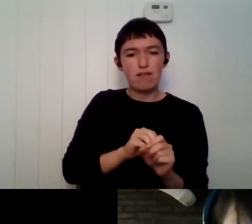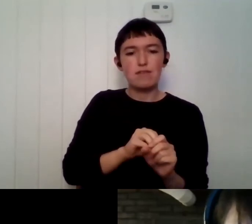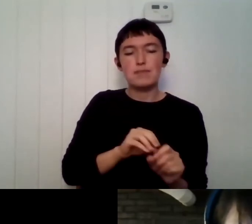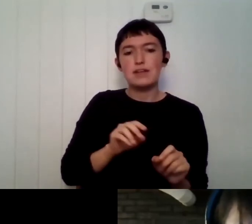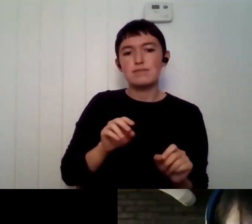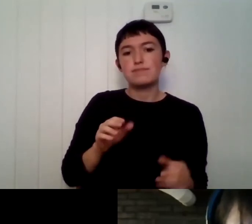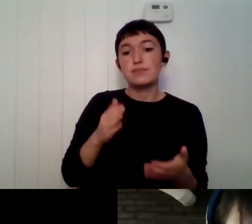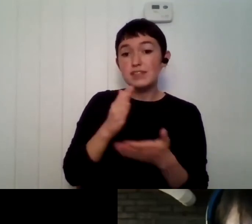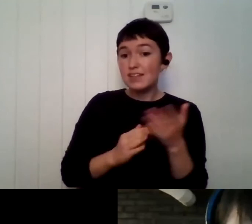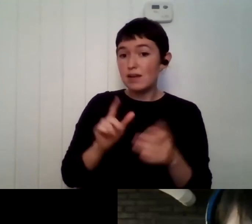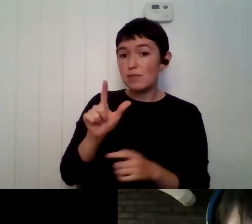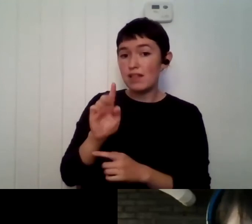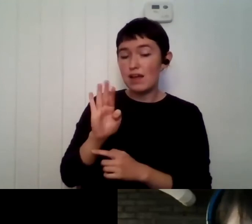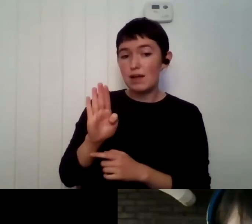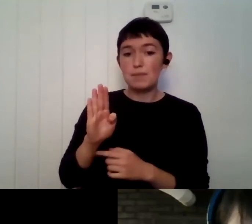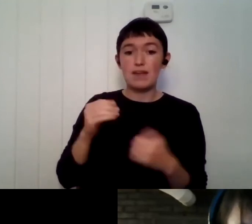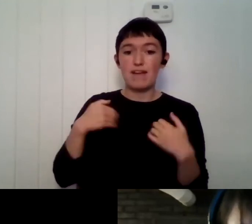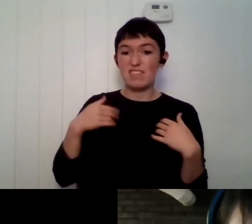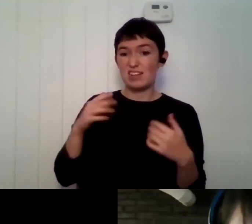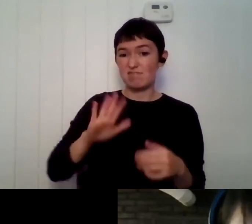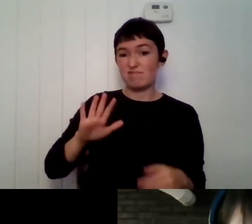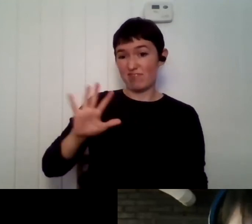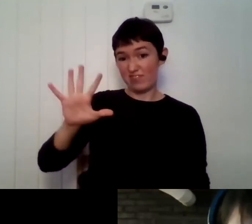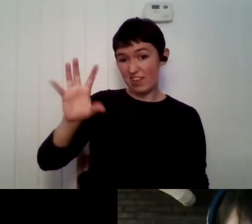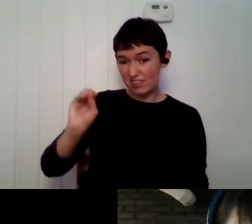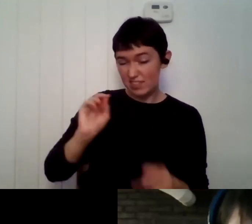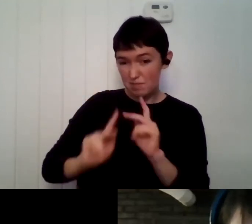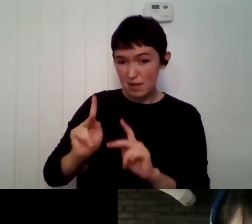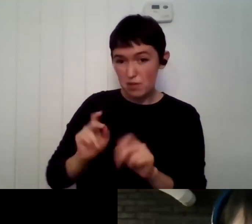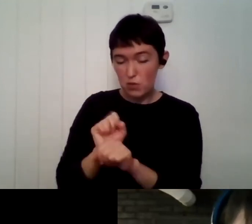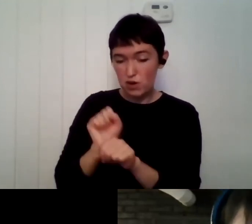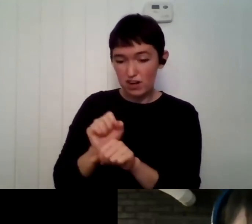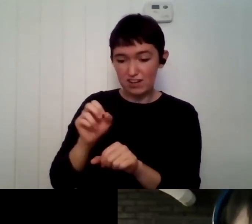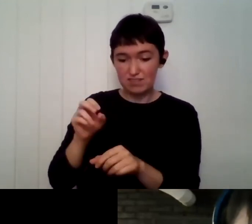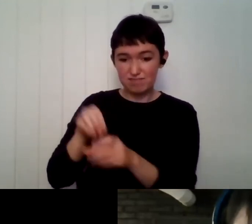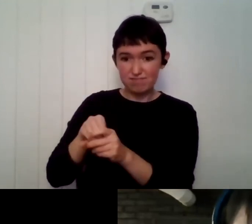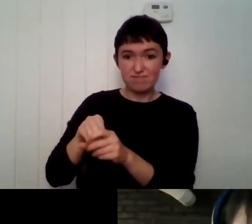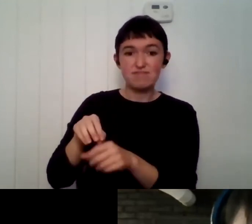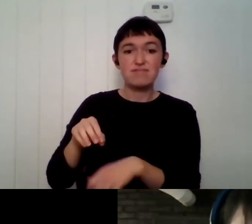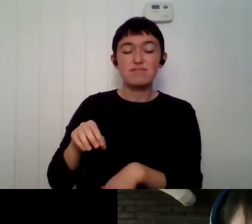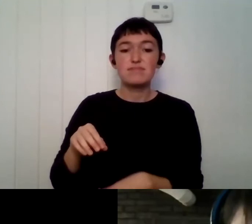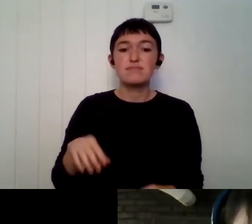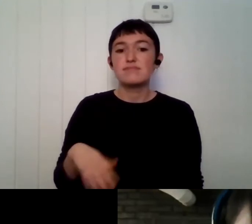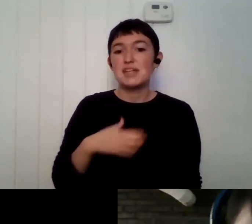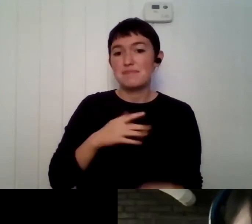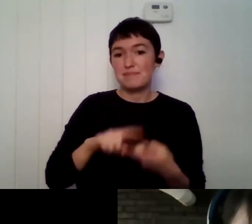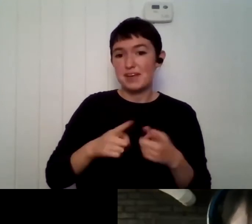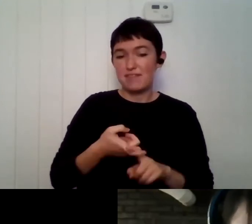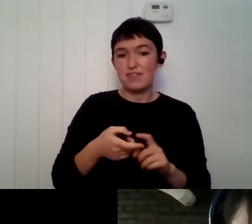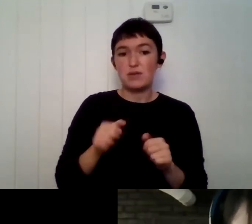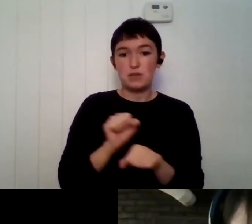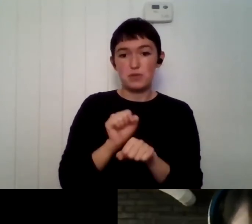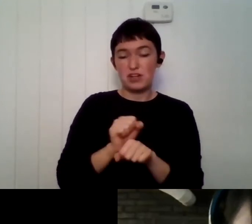labs have like 50 people working for them. My buddy got his PhD working in a gigantic lab at the University of Pennsylvania.